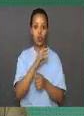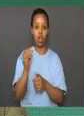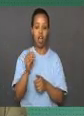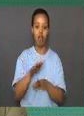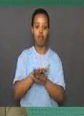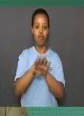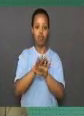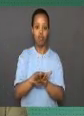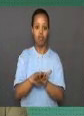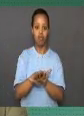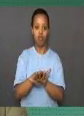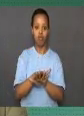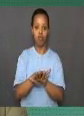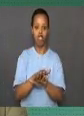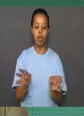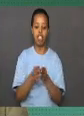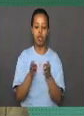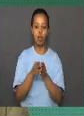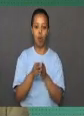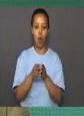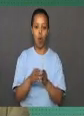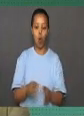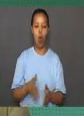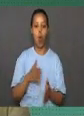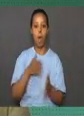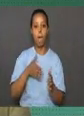even fish traveling in schools.